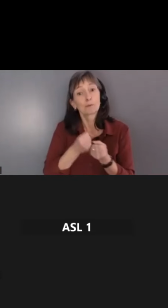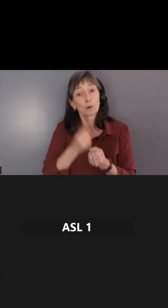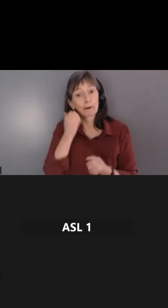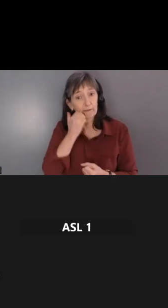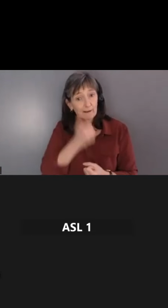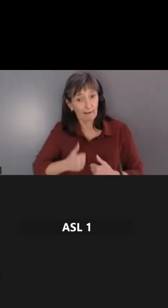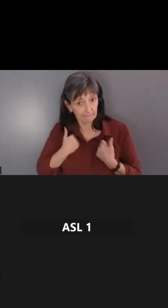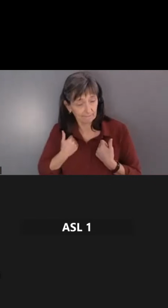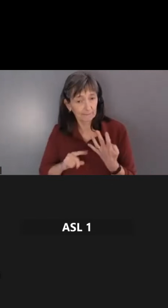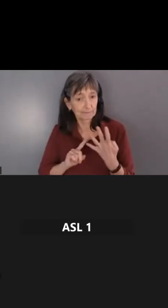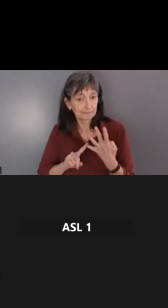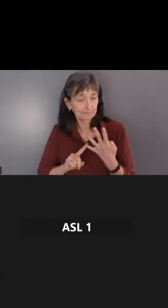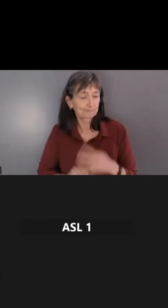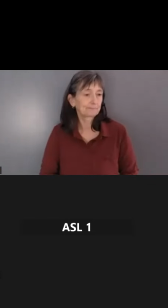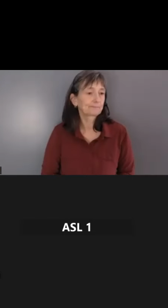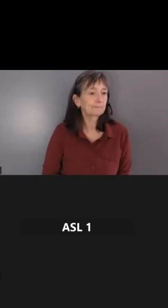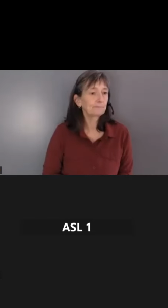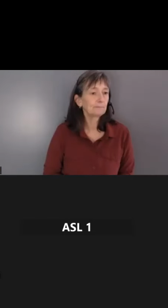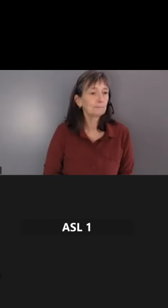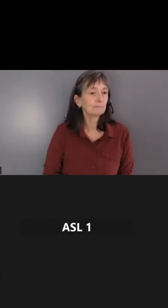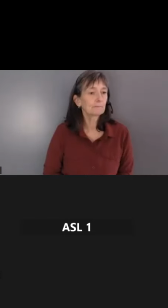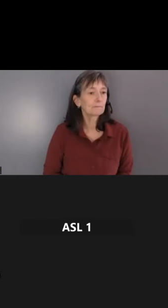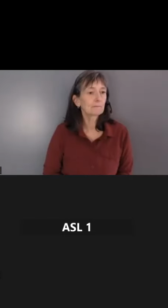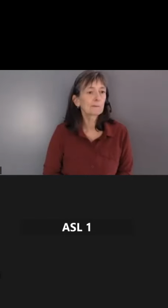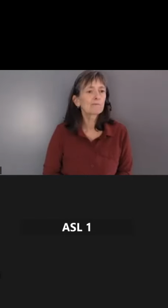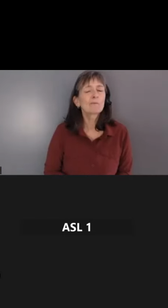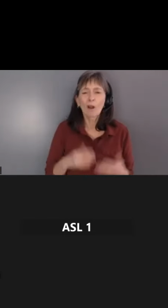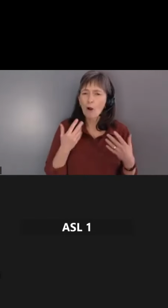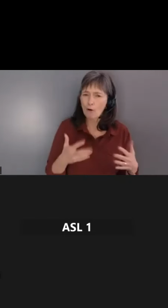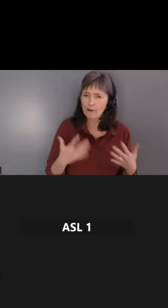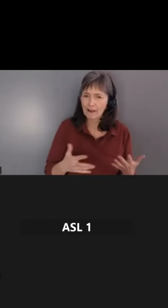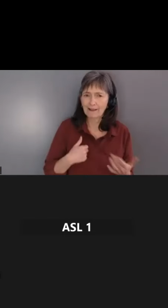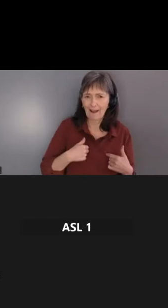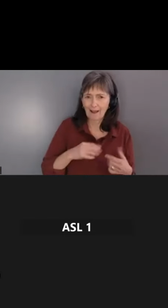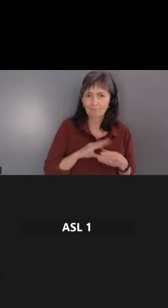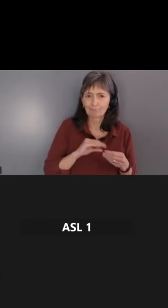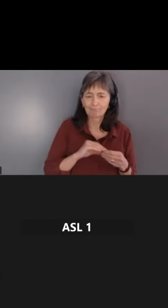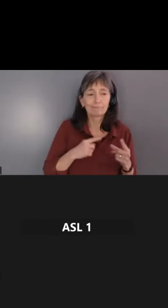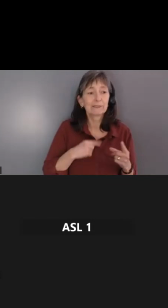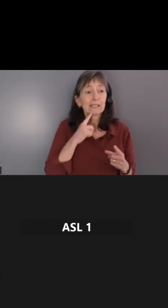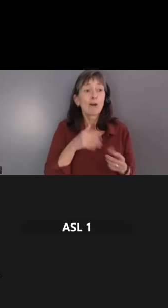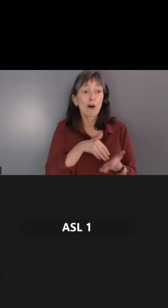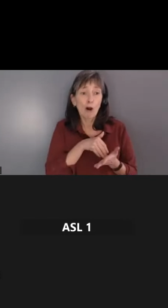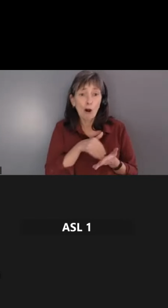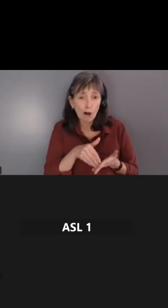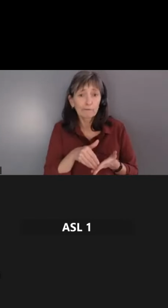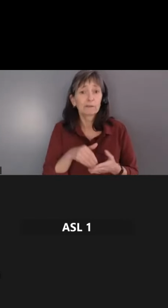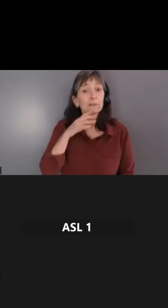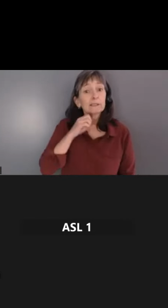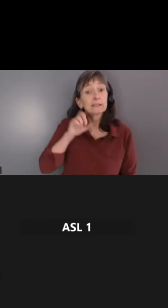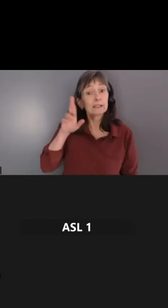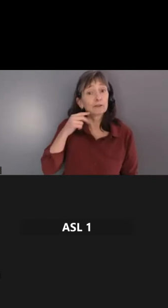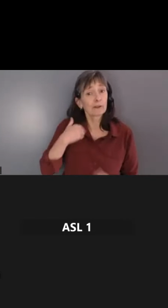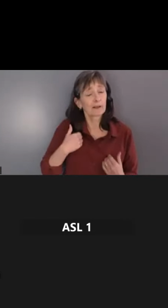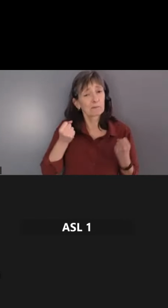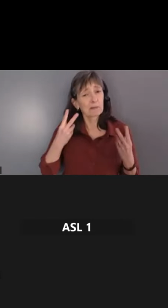So as I mentioned back at the beginning, it's very common for older adults to be living with 1 or more chronic conditions. In fact,